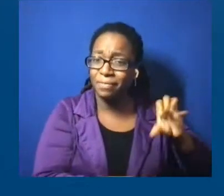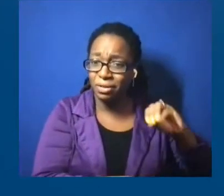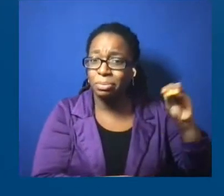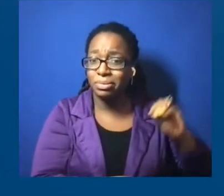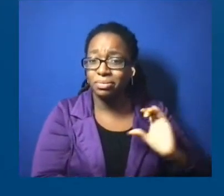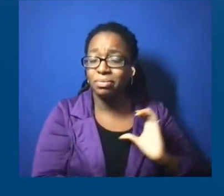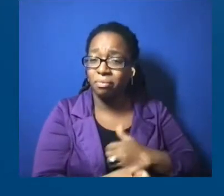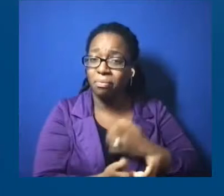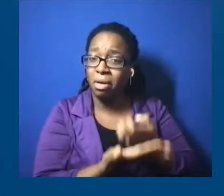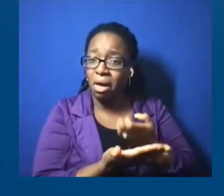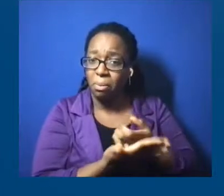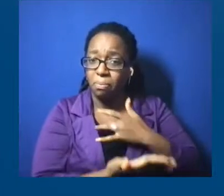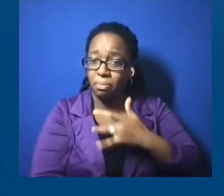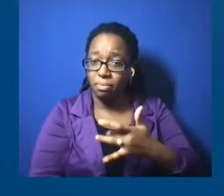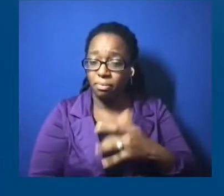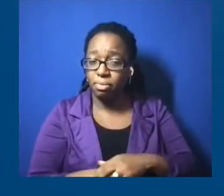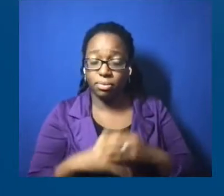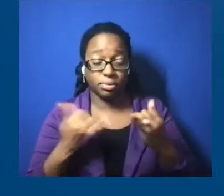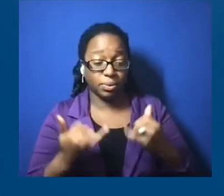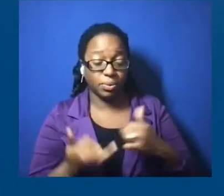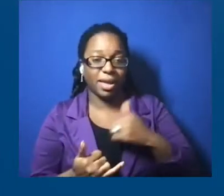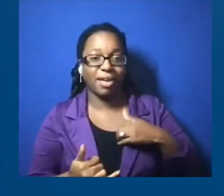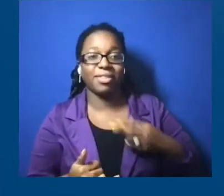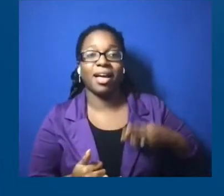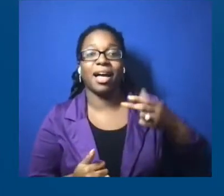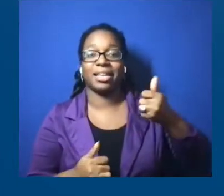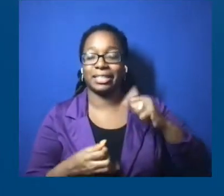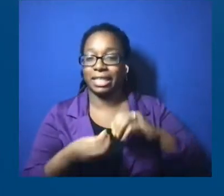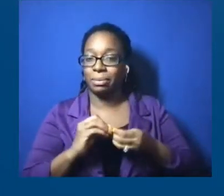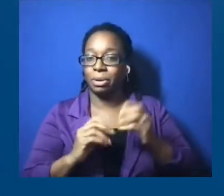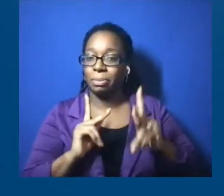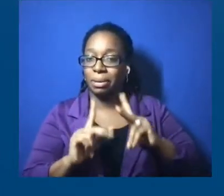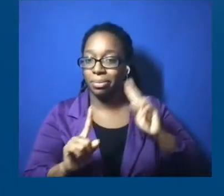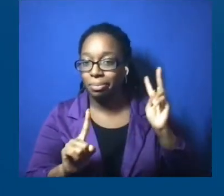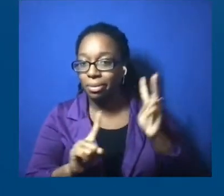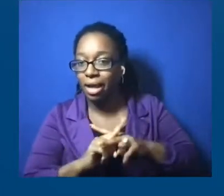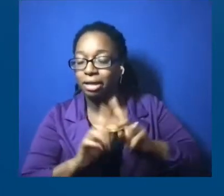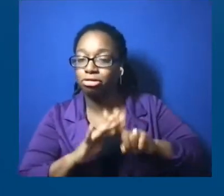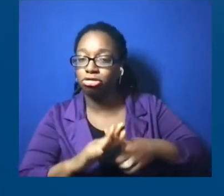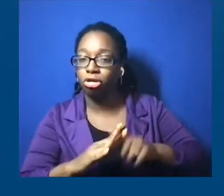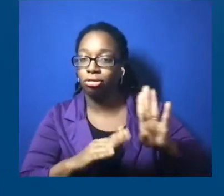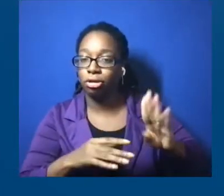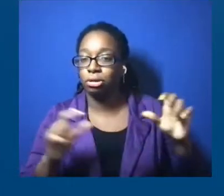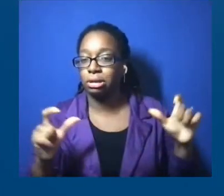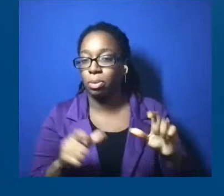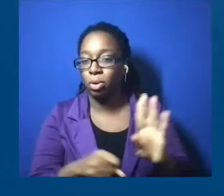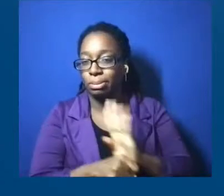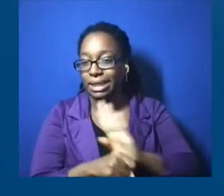businesses. Today, we have the highest number of people applying to start small businesses than ever during an economic recovery,